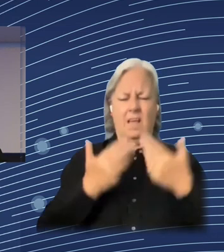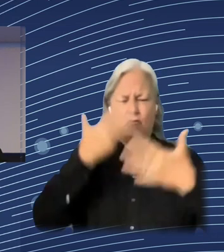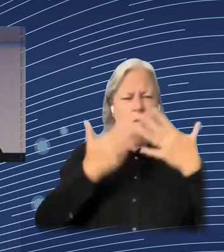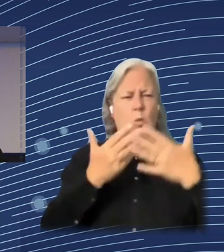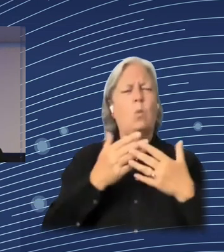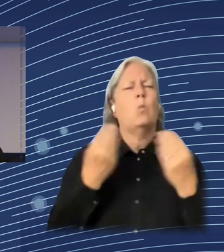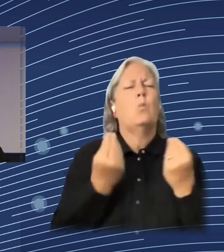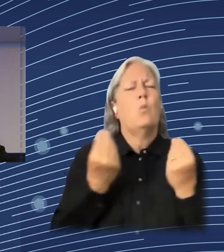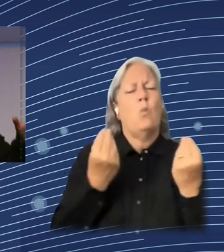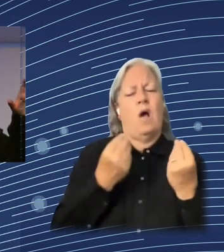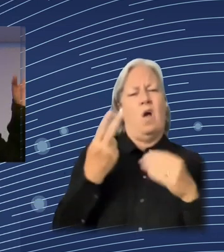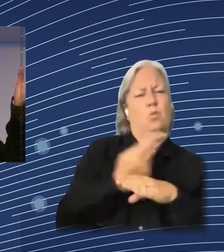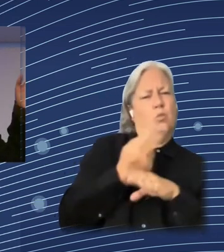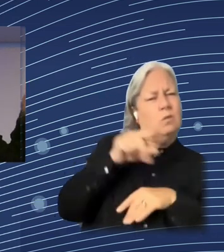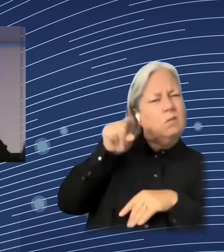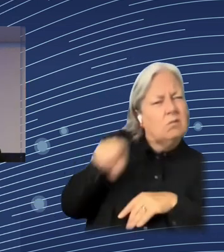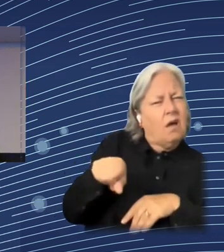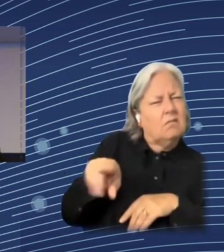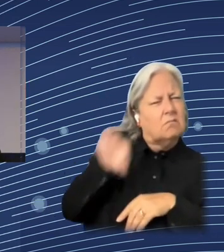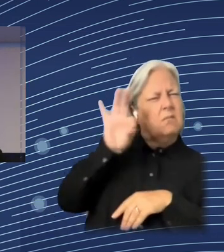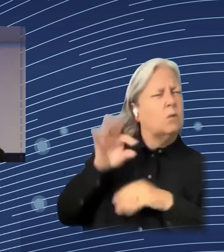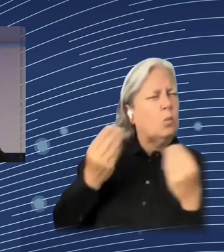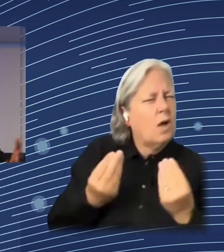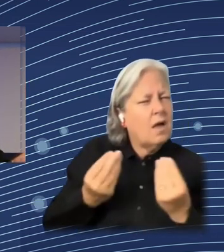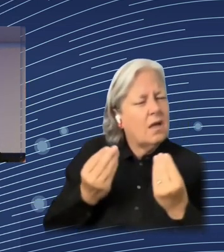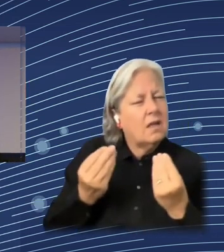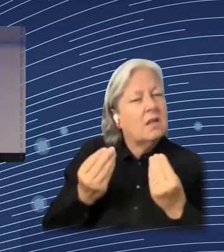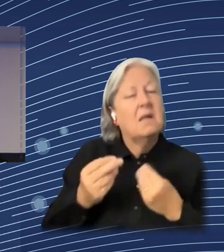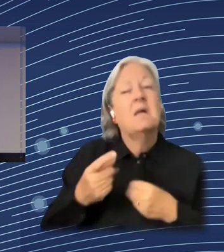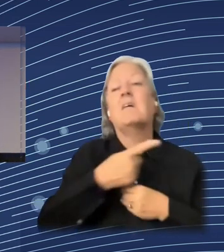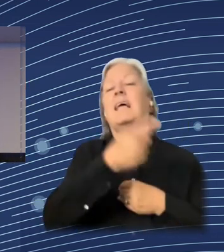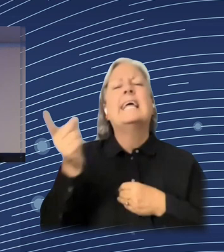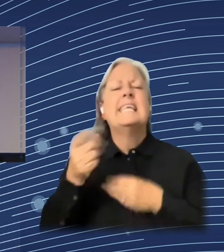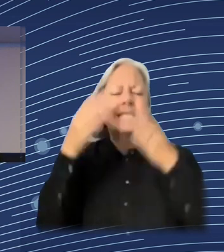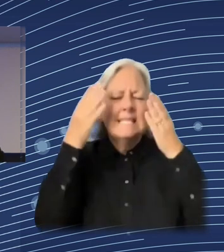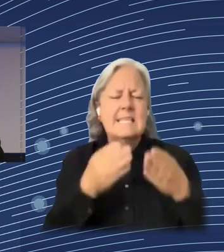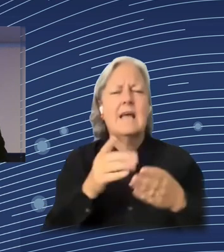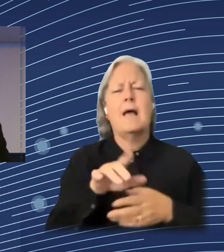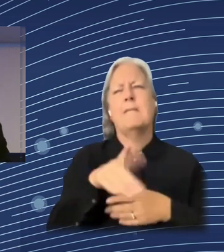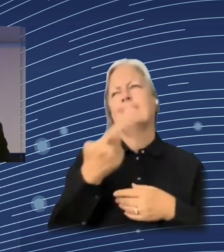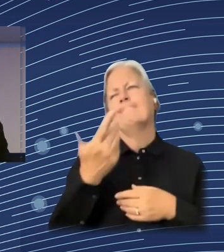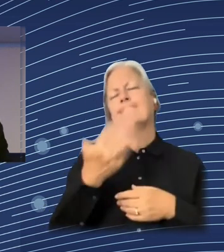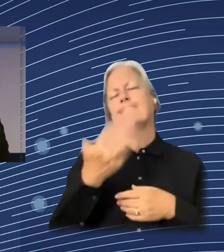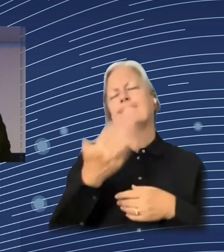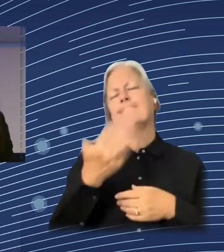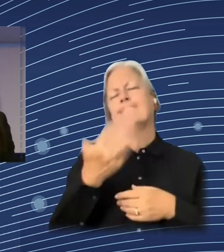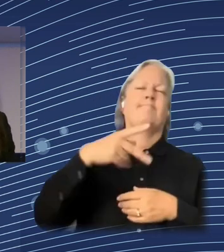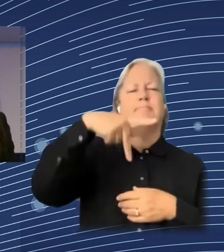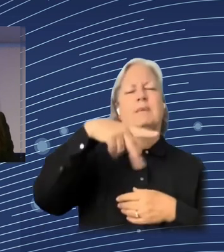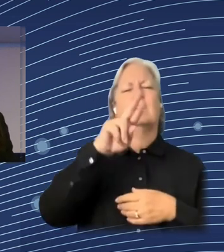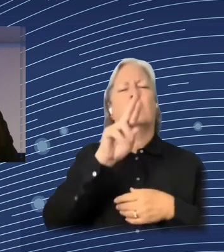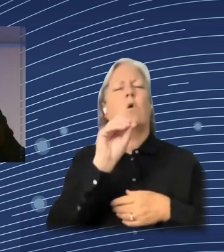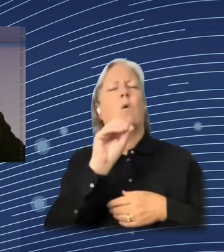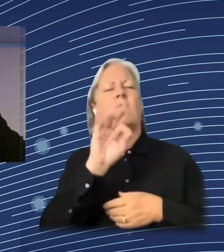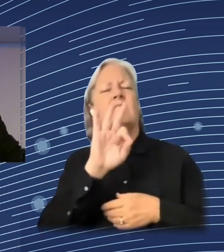and mainly like all of them were just like focused on profiling and also predicting human behavior.